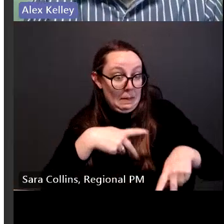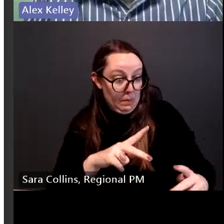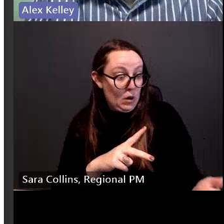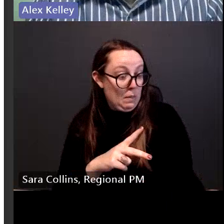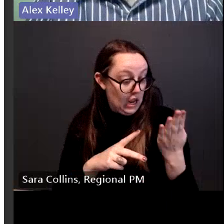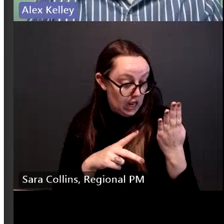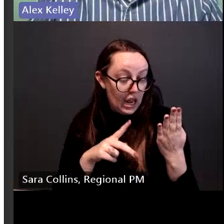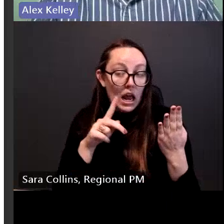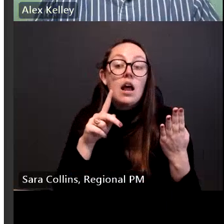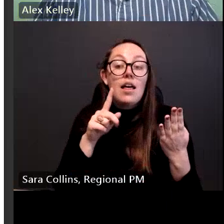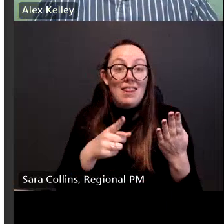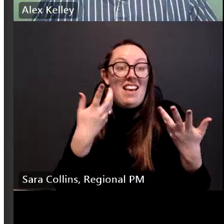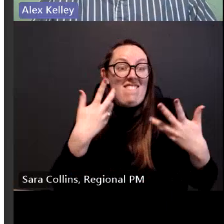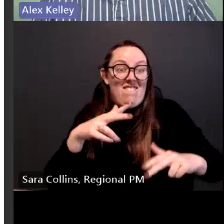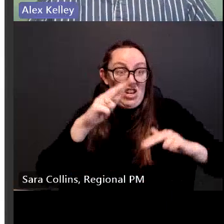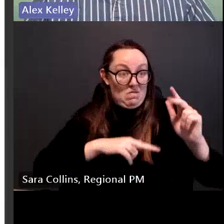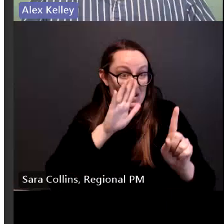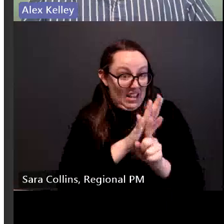completion of tower builds.